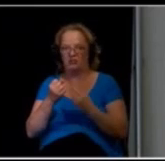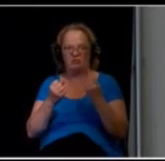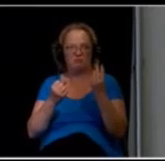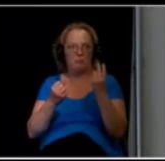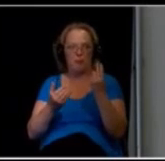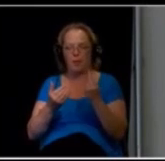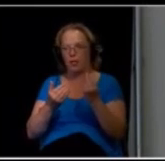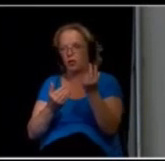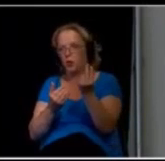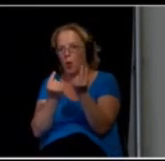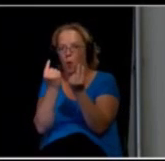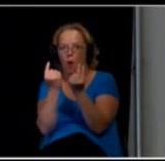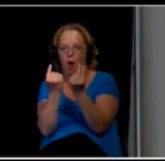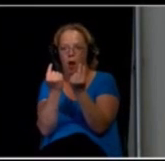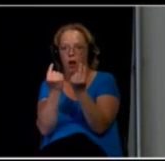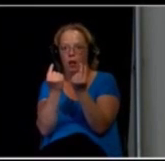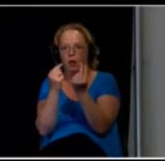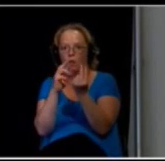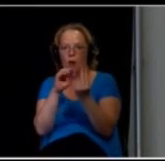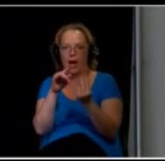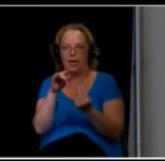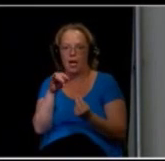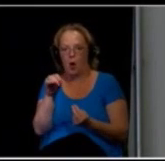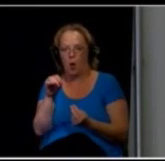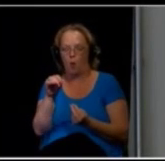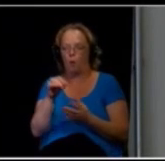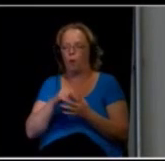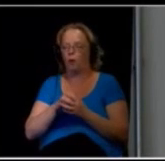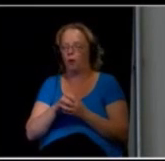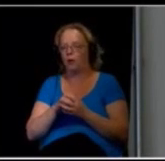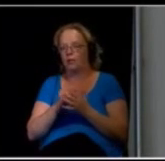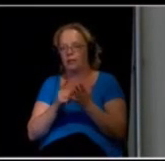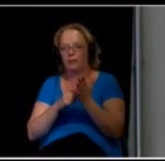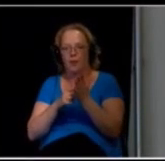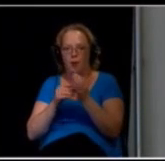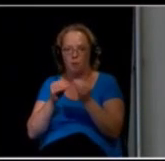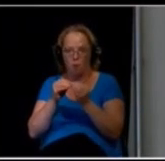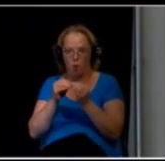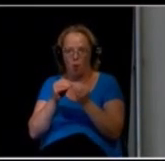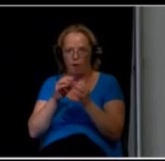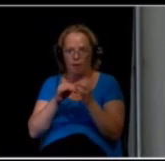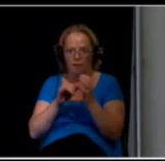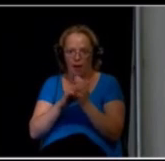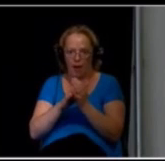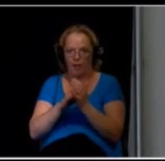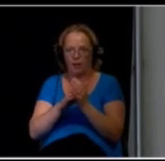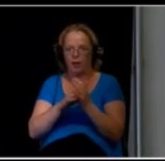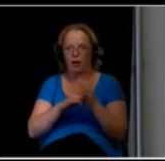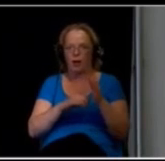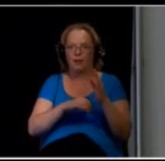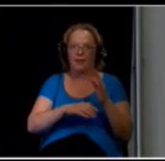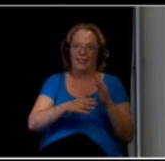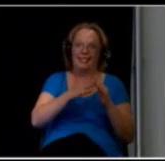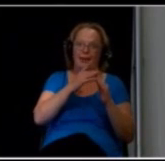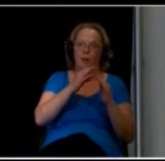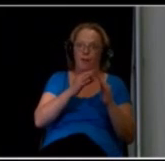not greater than 2 to 1, sometimes substantially greater than 2 to 1, between peak day usage and trough night